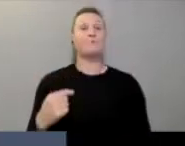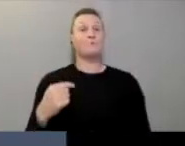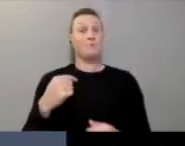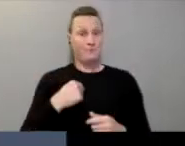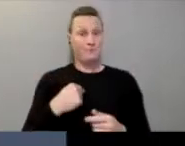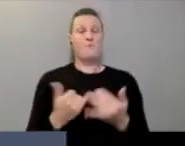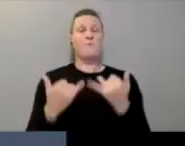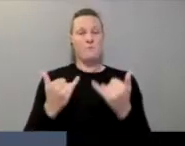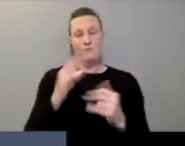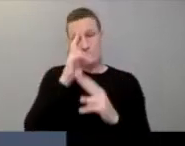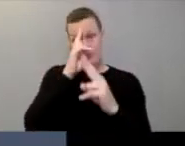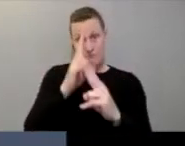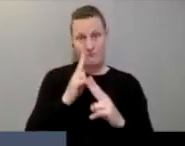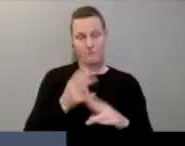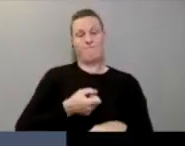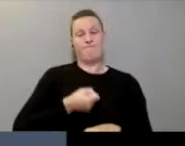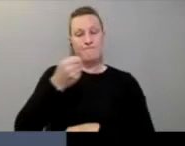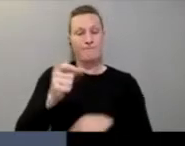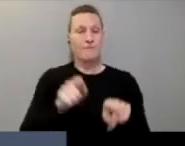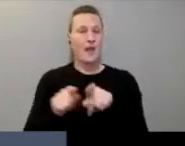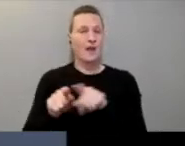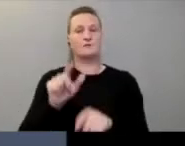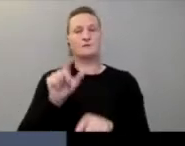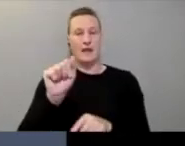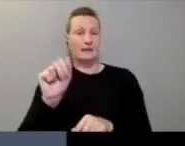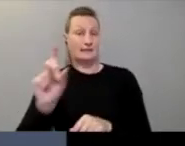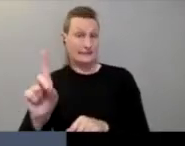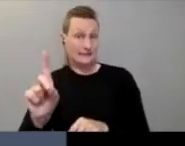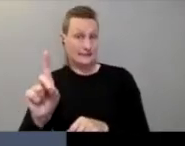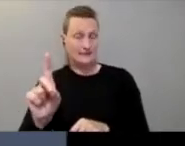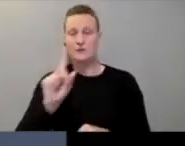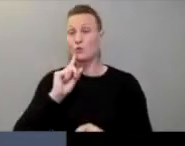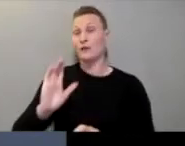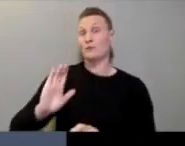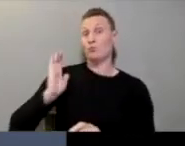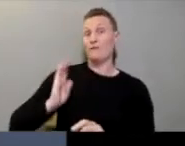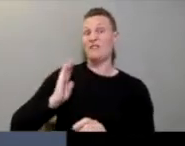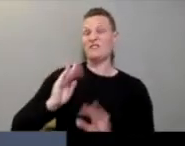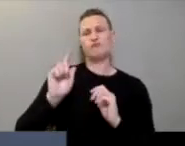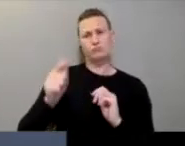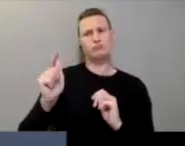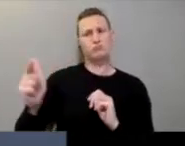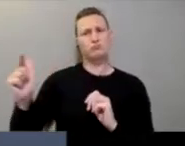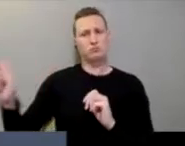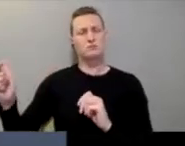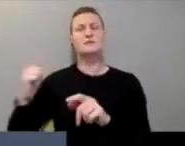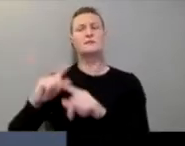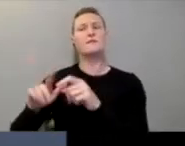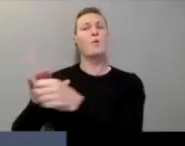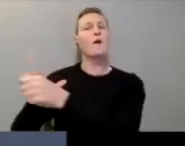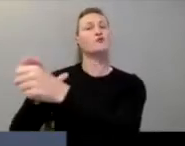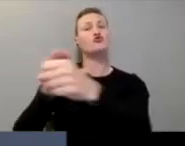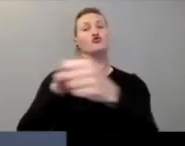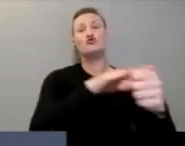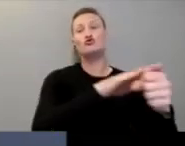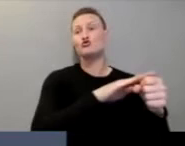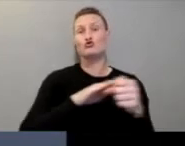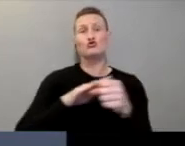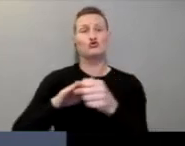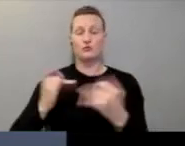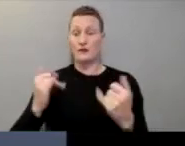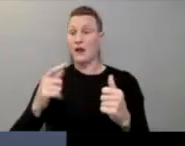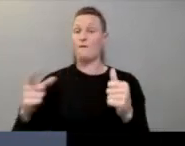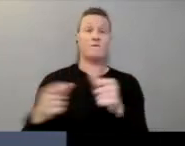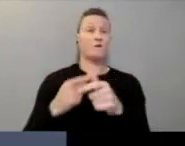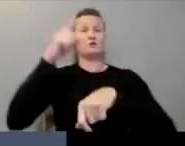so in the past, we've done it where there's been multiple curators in different key commissioned locations for those artists. And this is the